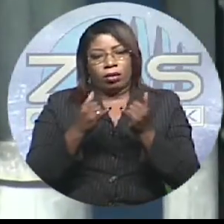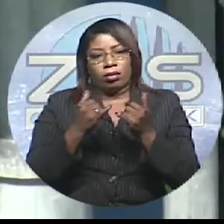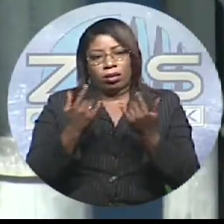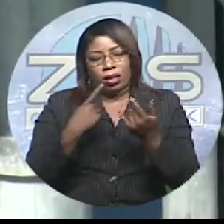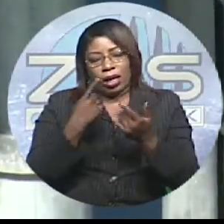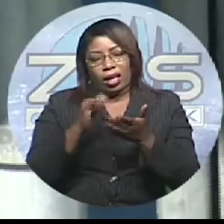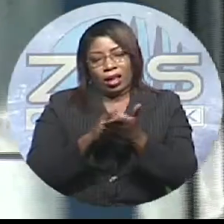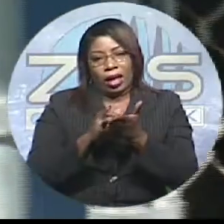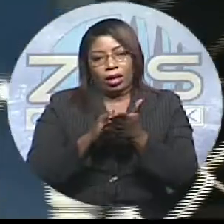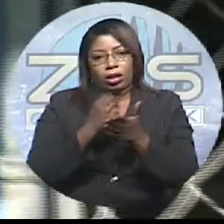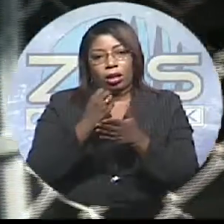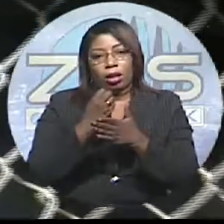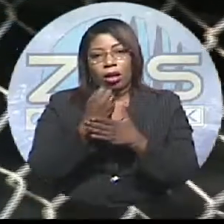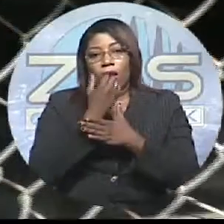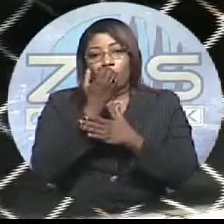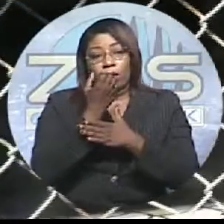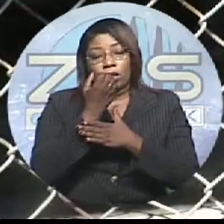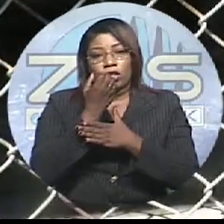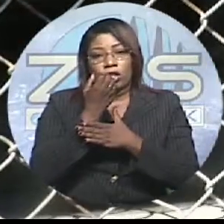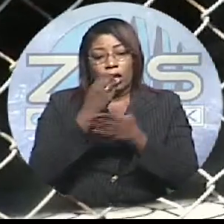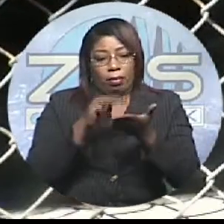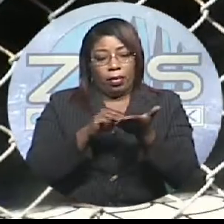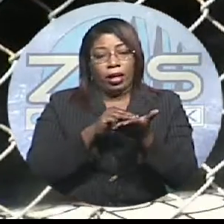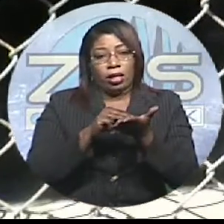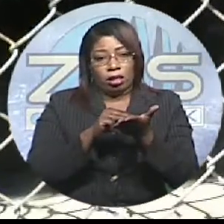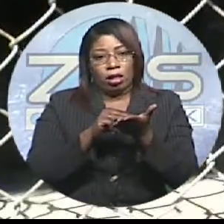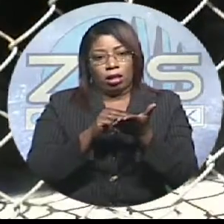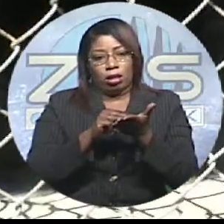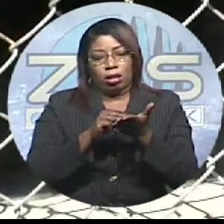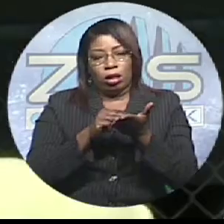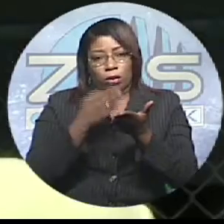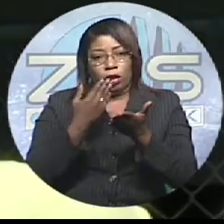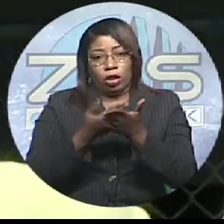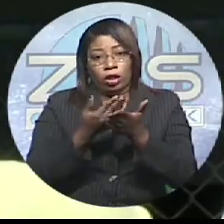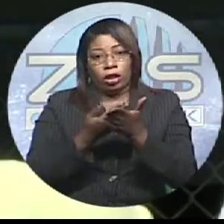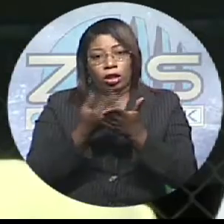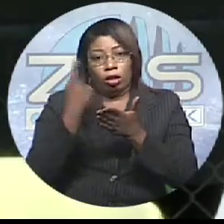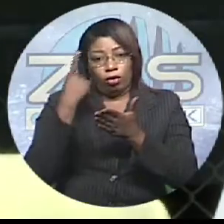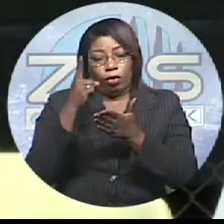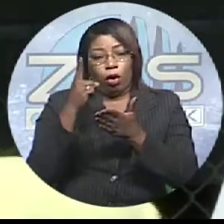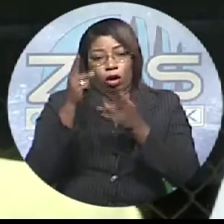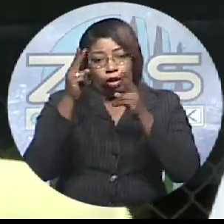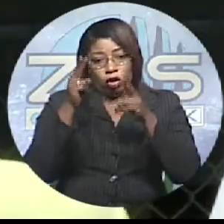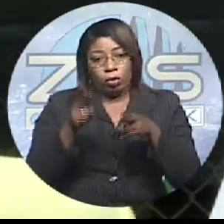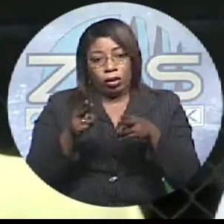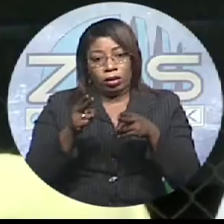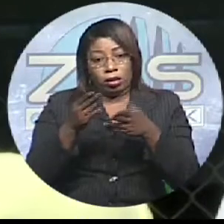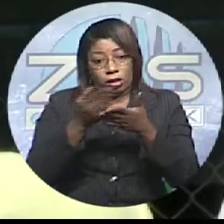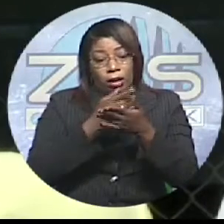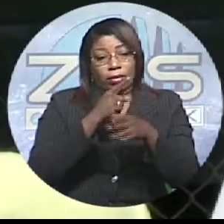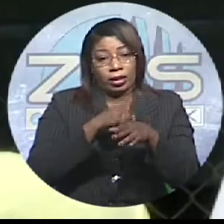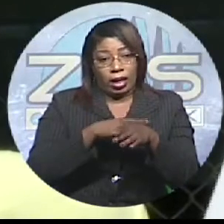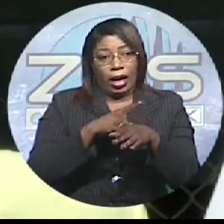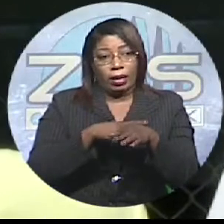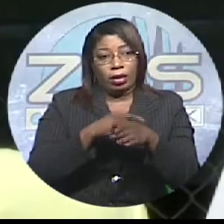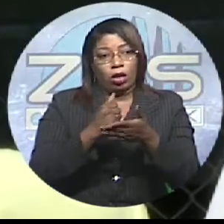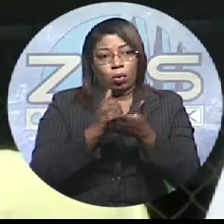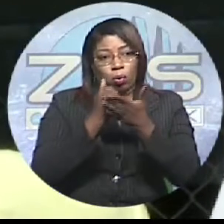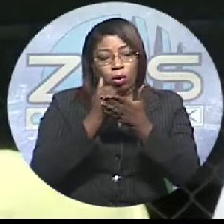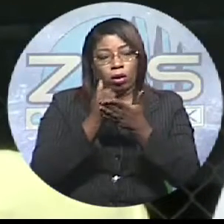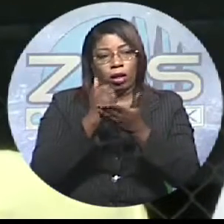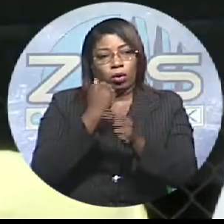for humans, it also boosts the immune system of canines. We have tried it, and